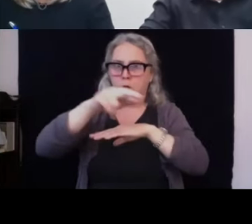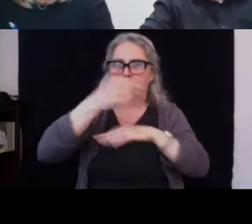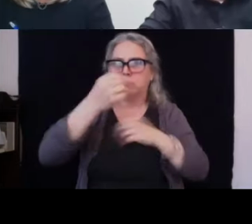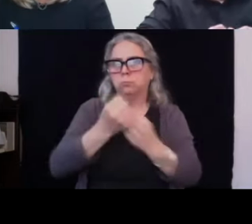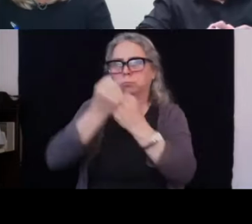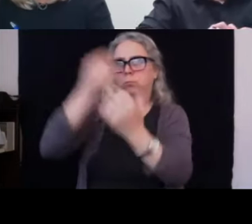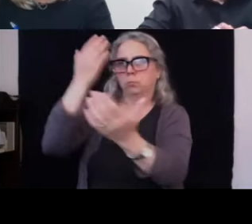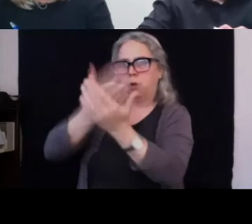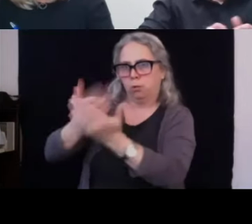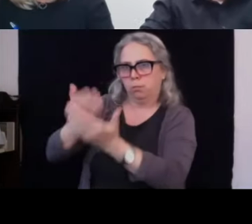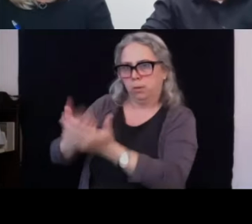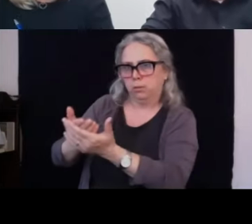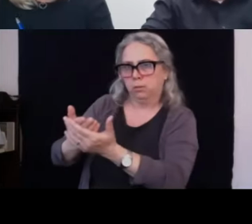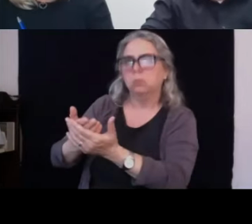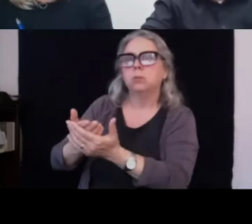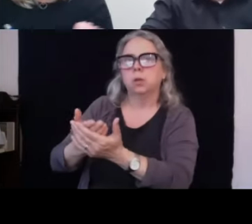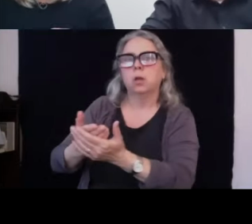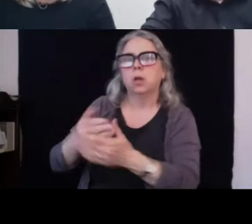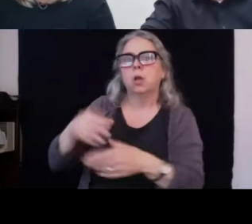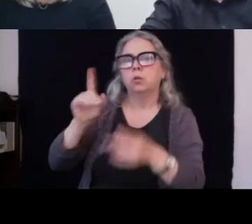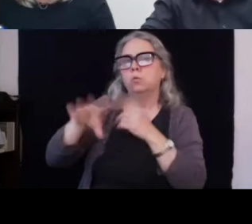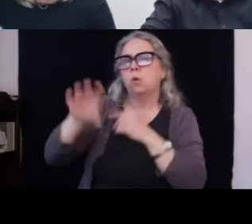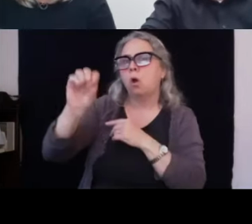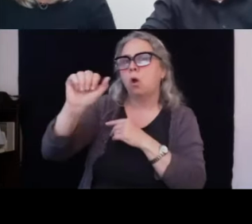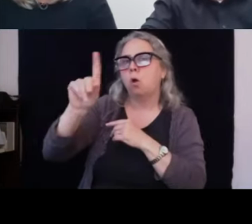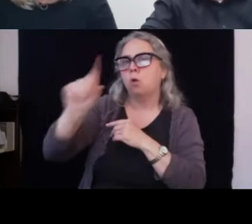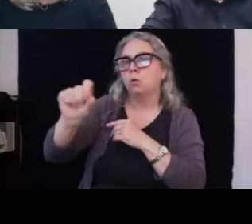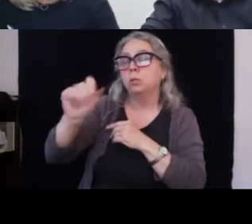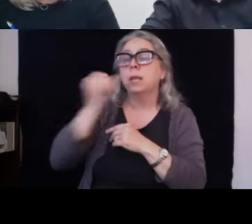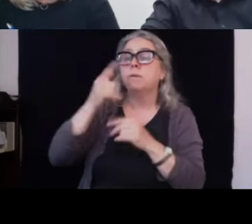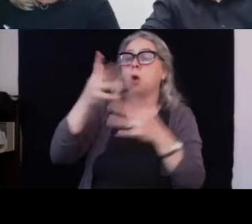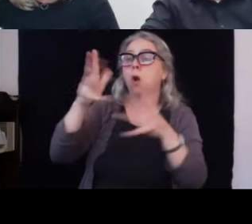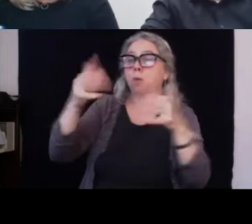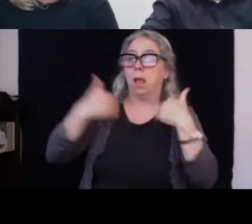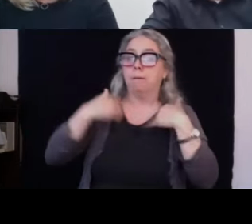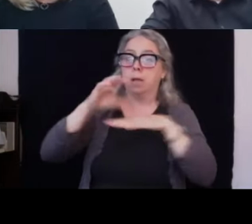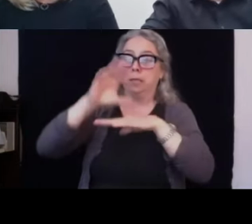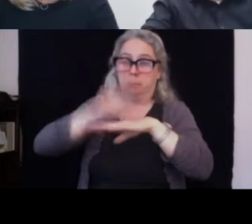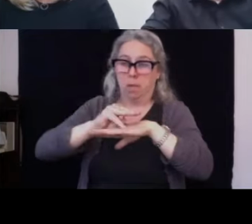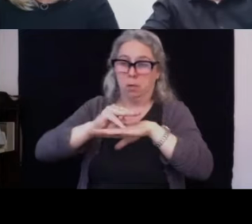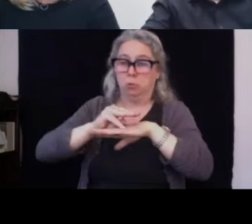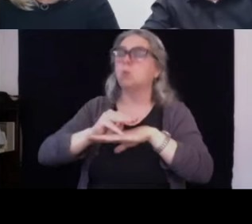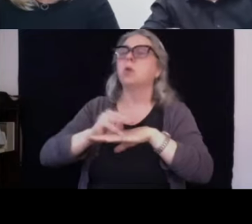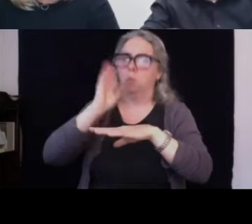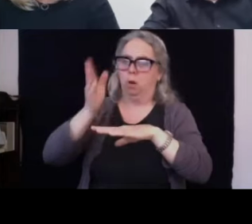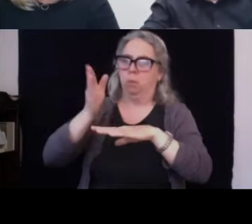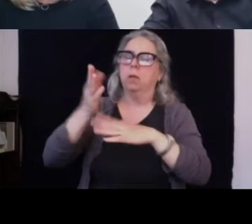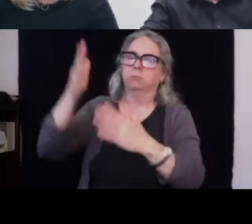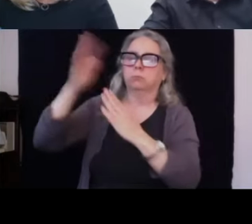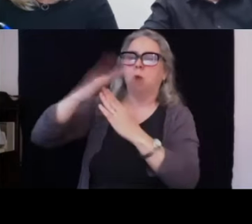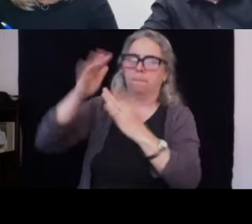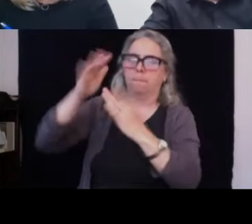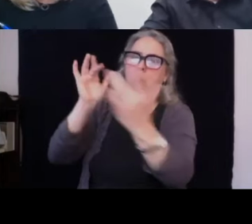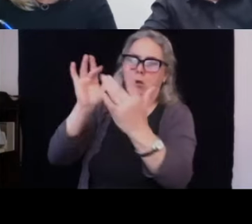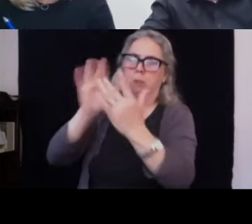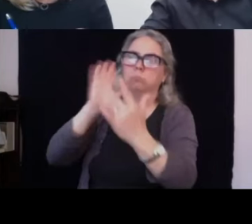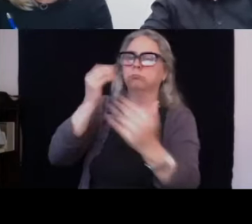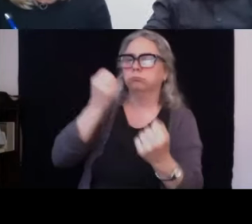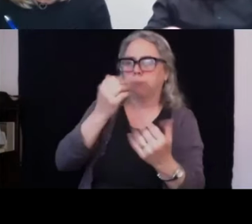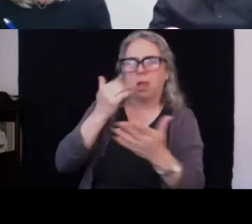to OADS. If you have a case manager, they'll be one of your main contacts for that and will help support you in getting all of that